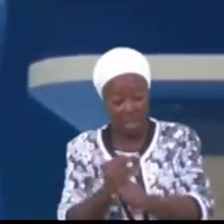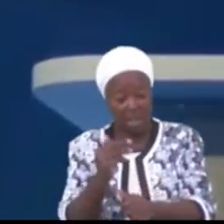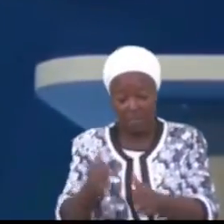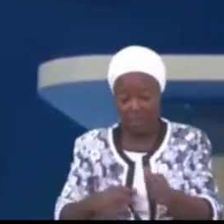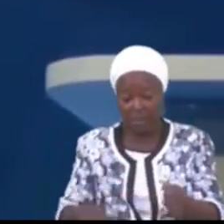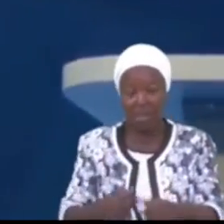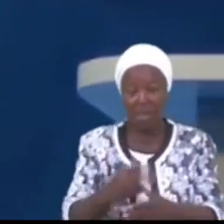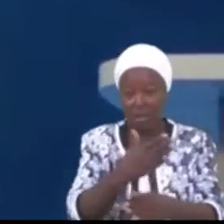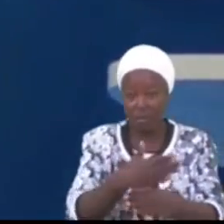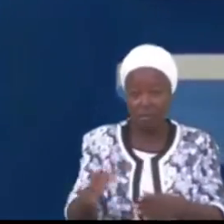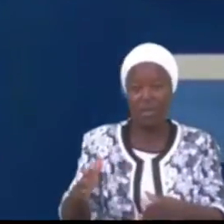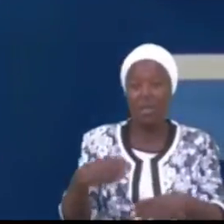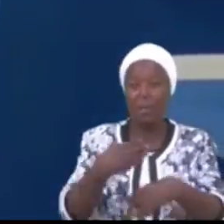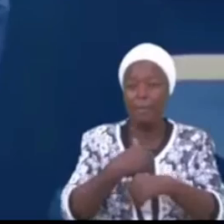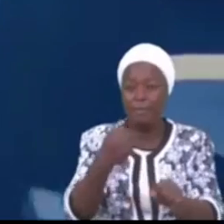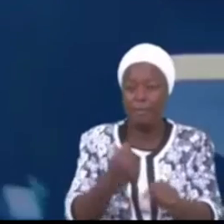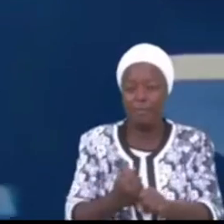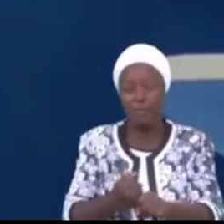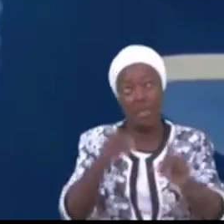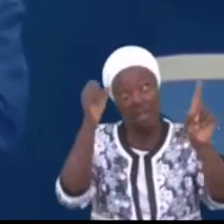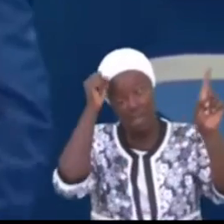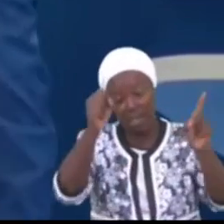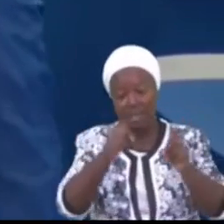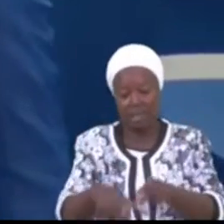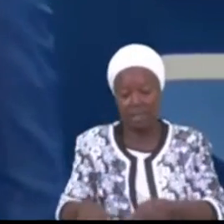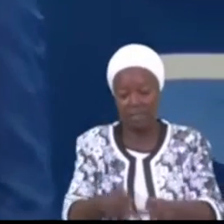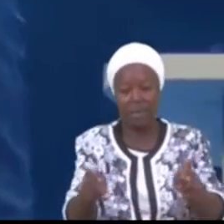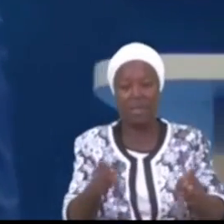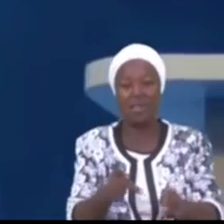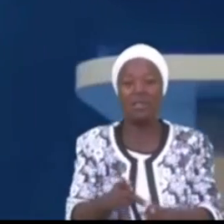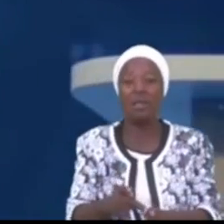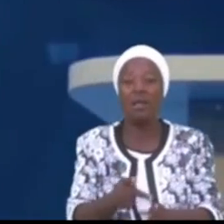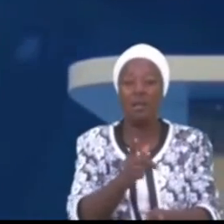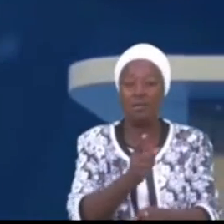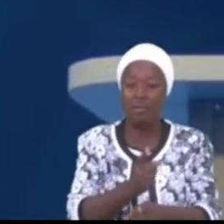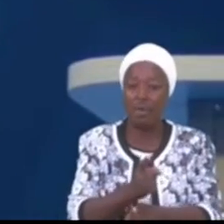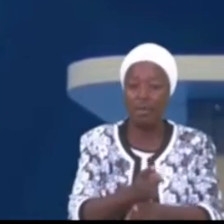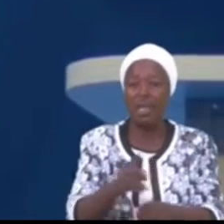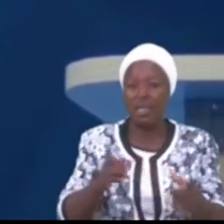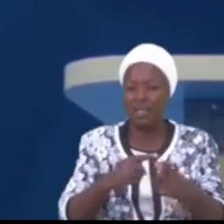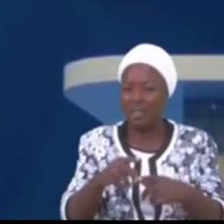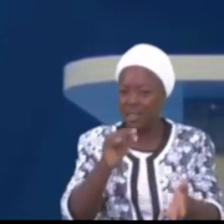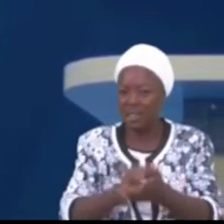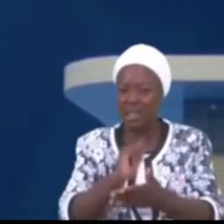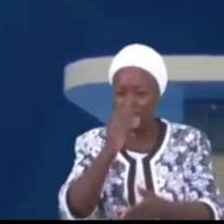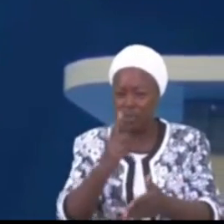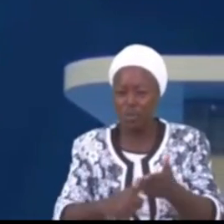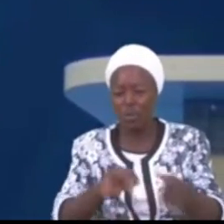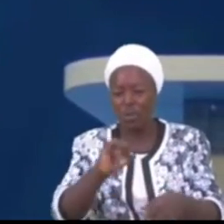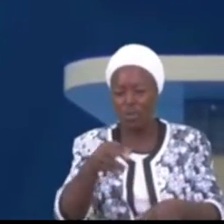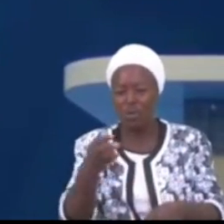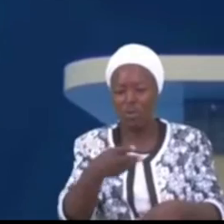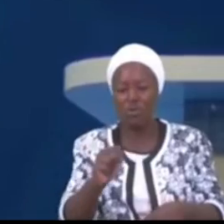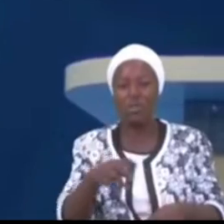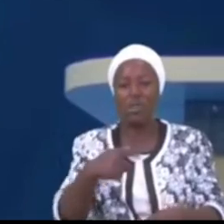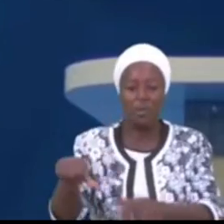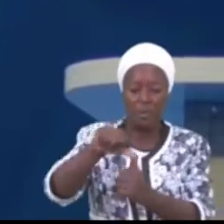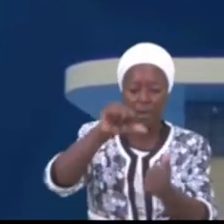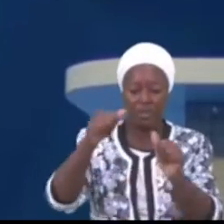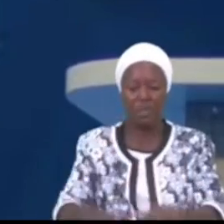away. Make his path straight. That is what John the Baptist came to